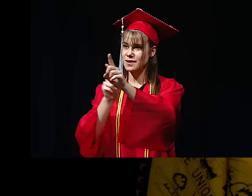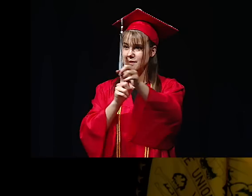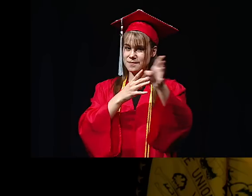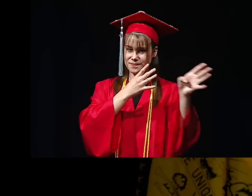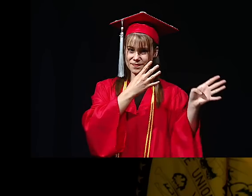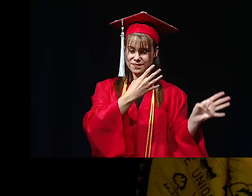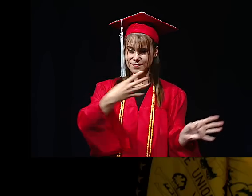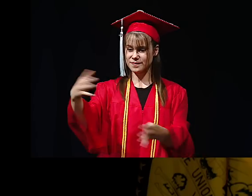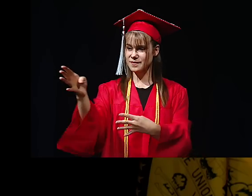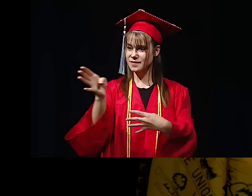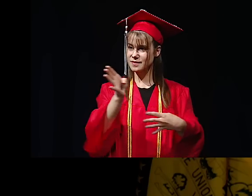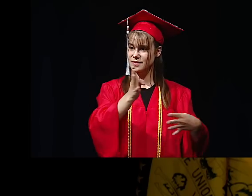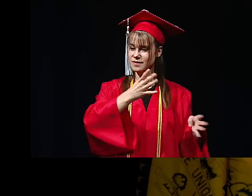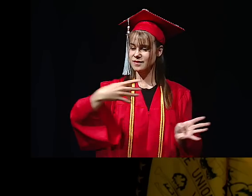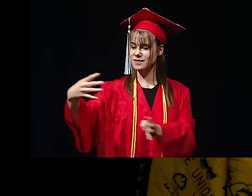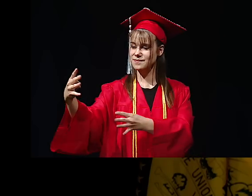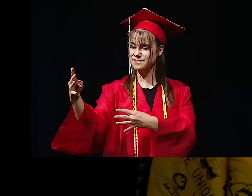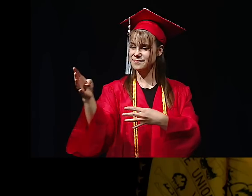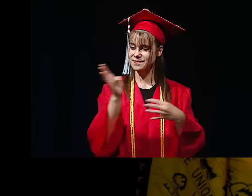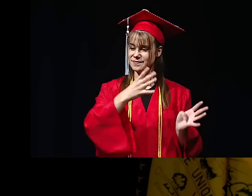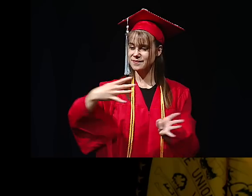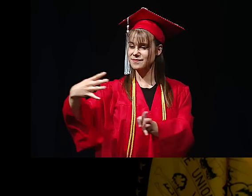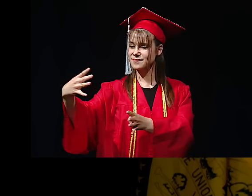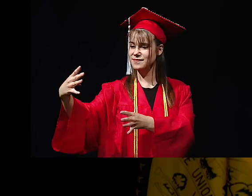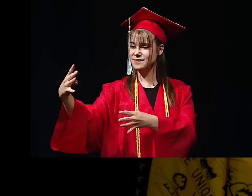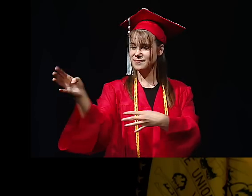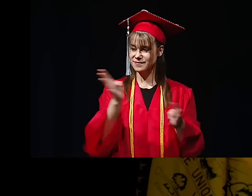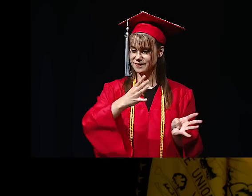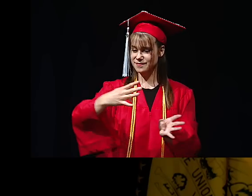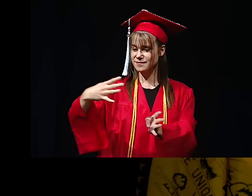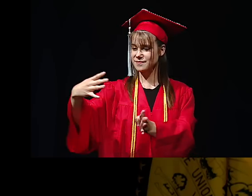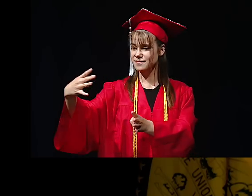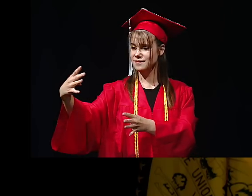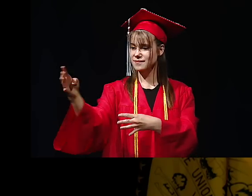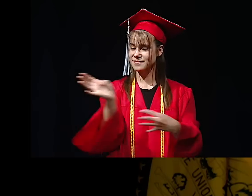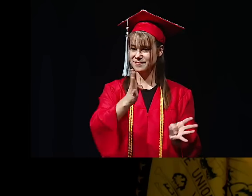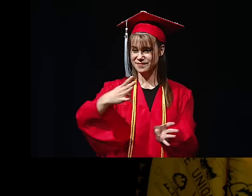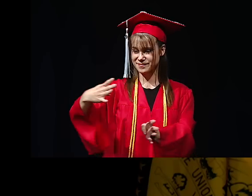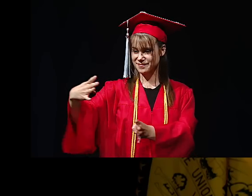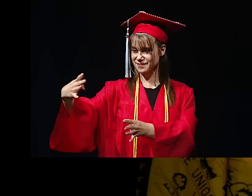star-spangled banner yet